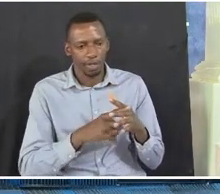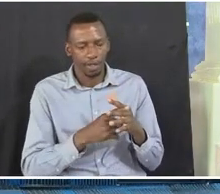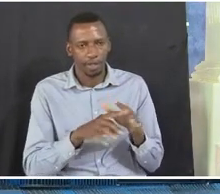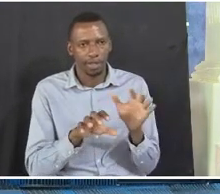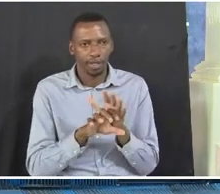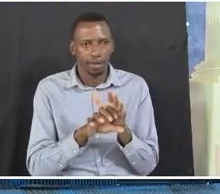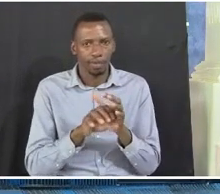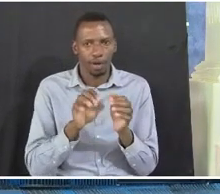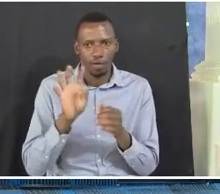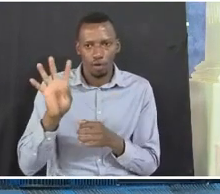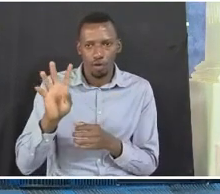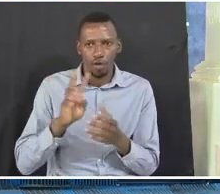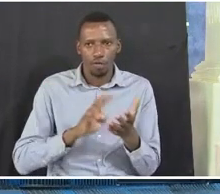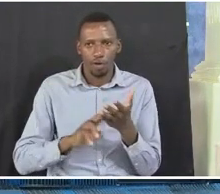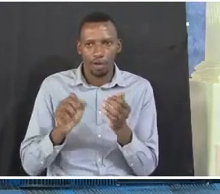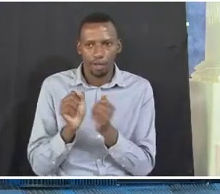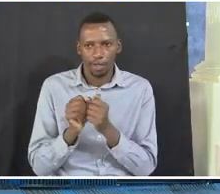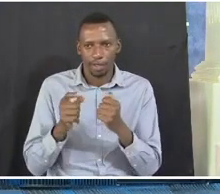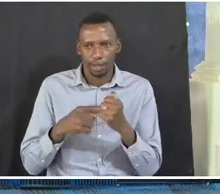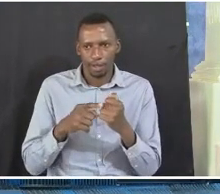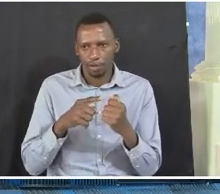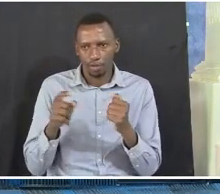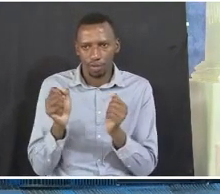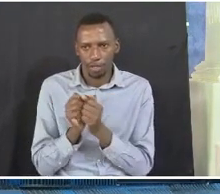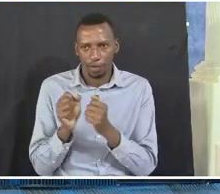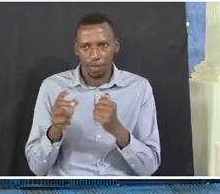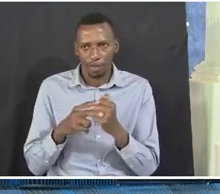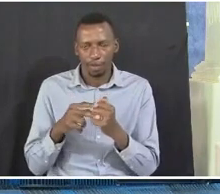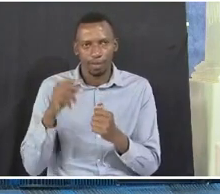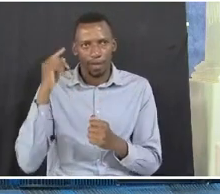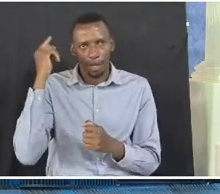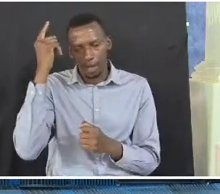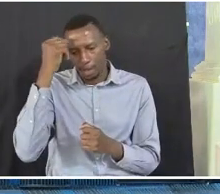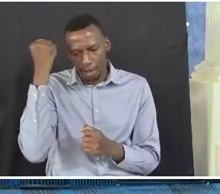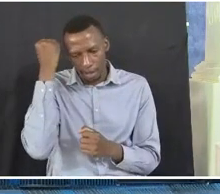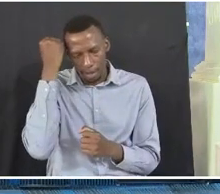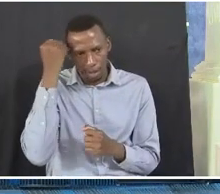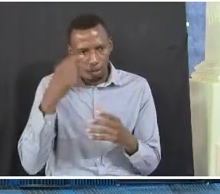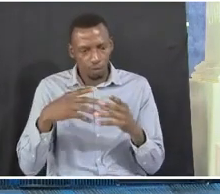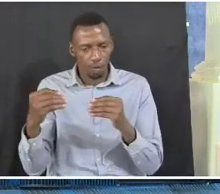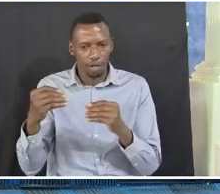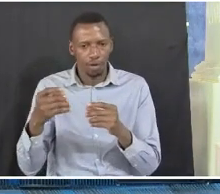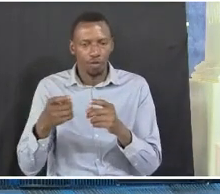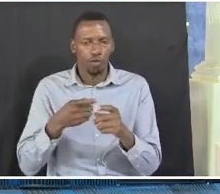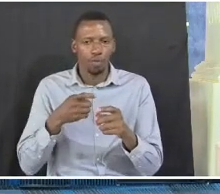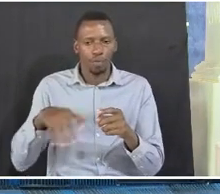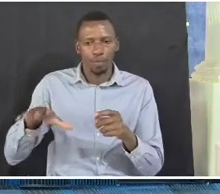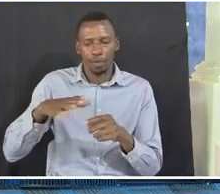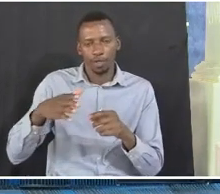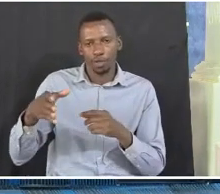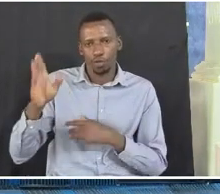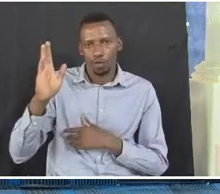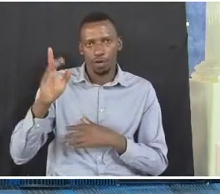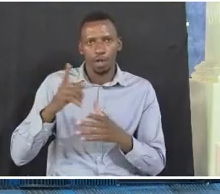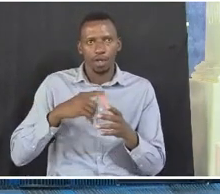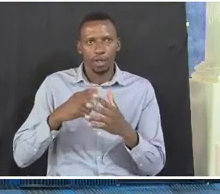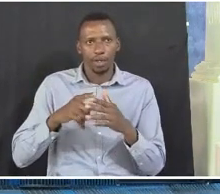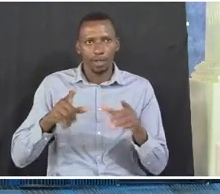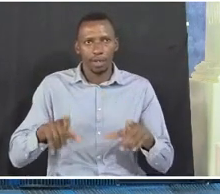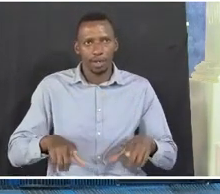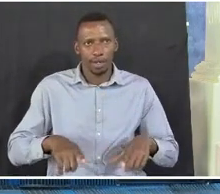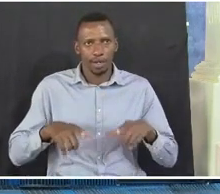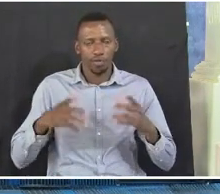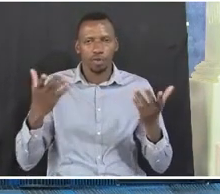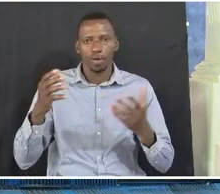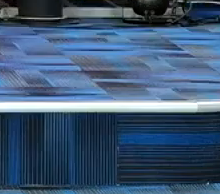16, 17. Then Cain went out from the presence of the Lord and dwelled in the land of Nod, on